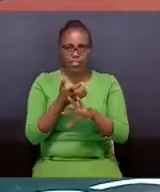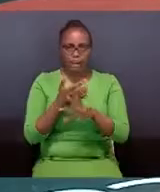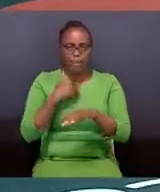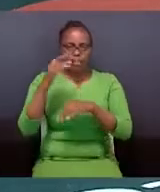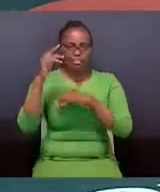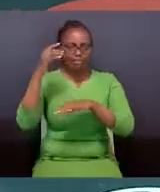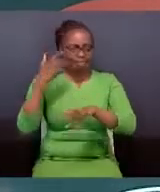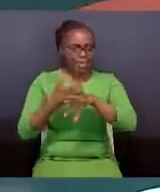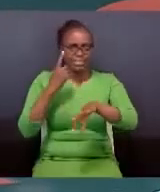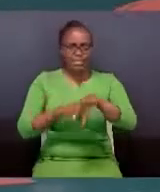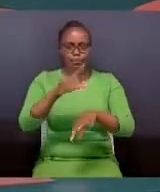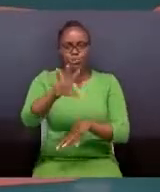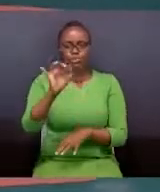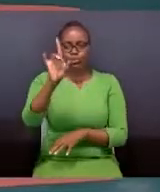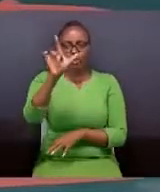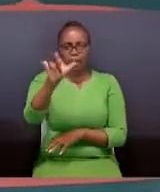part.